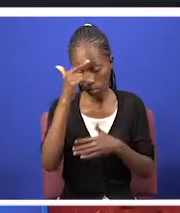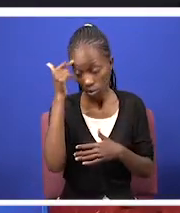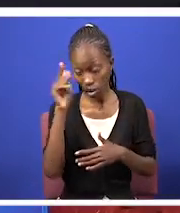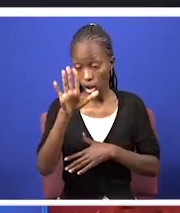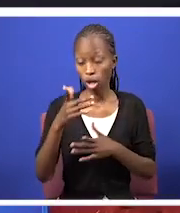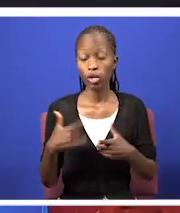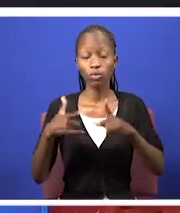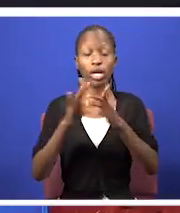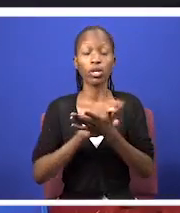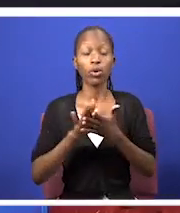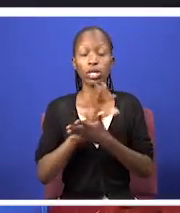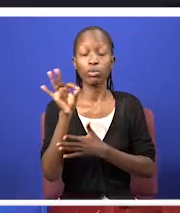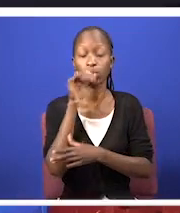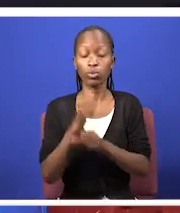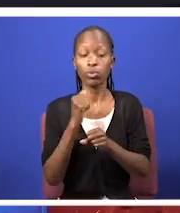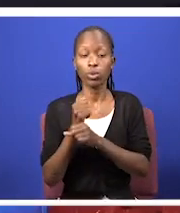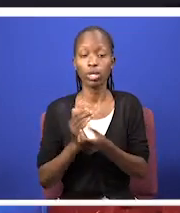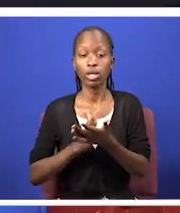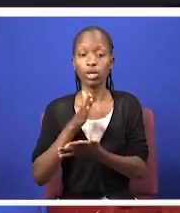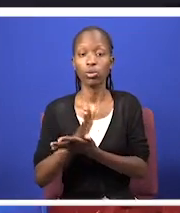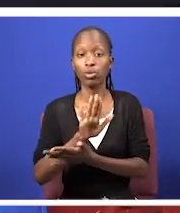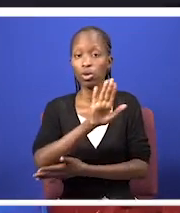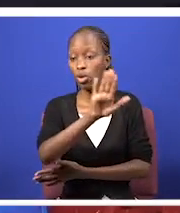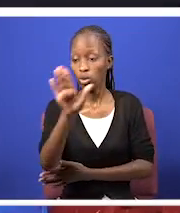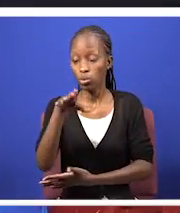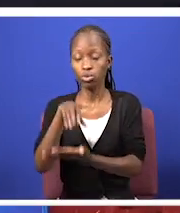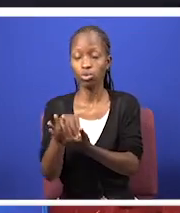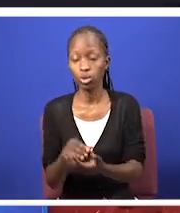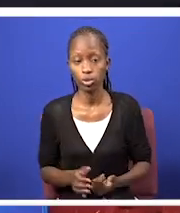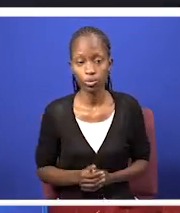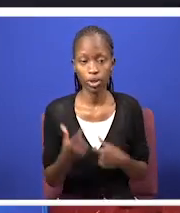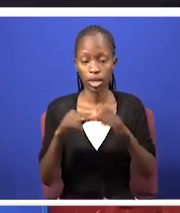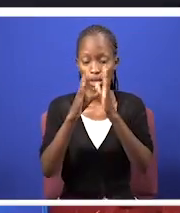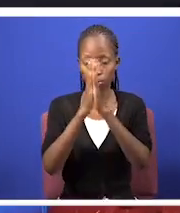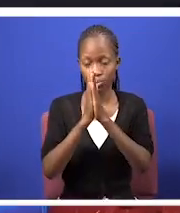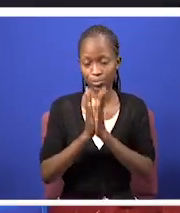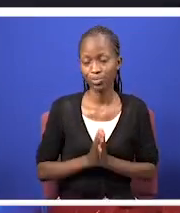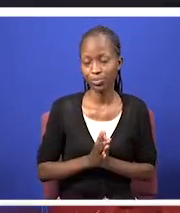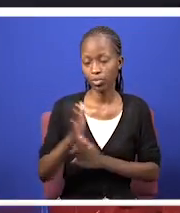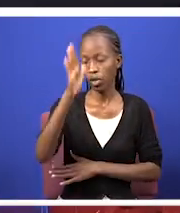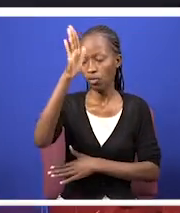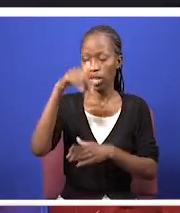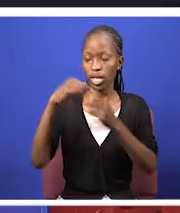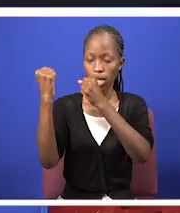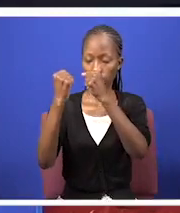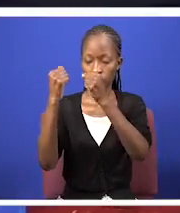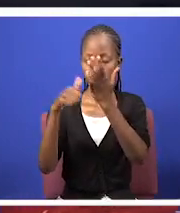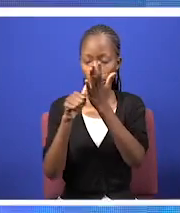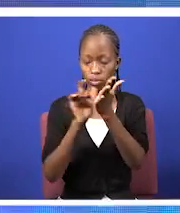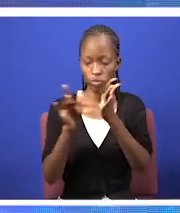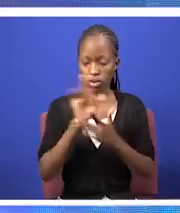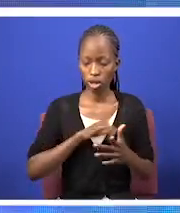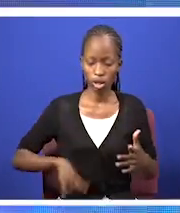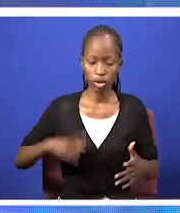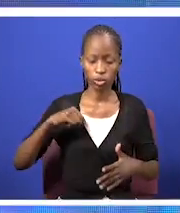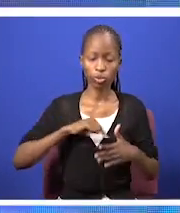because you've given room for the Holy Spirit to work through your circumstances. Let's pray together. Father, in the mighty name of